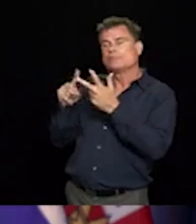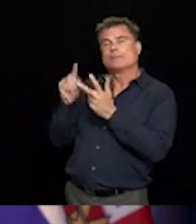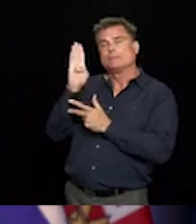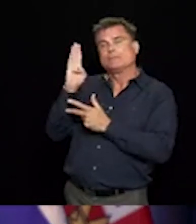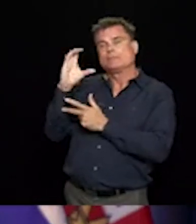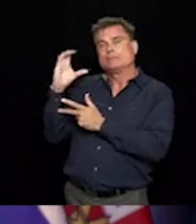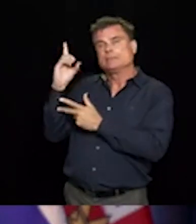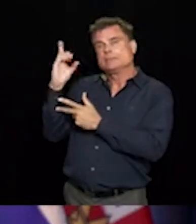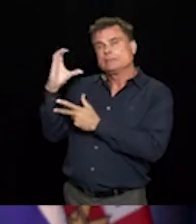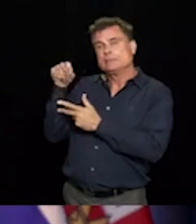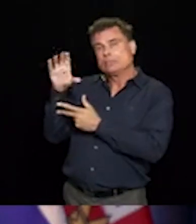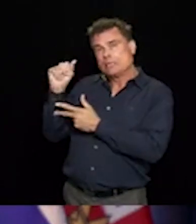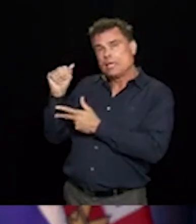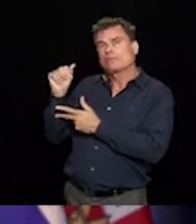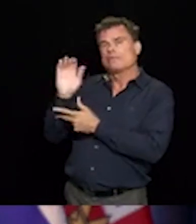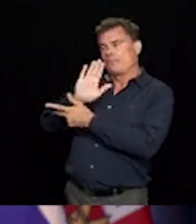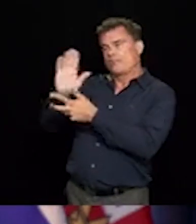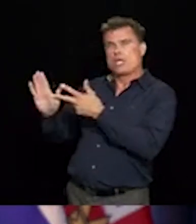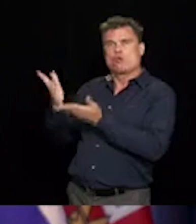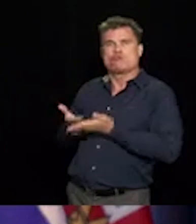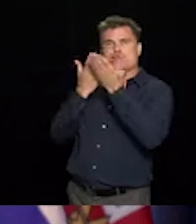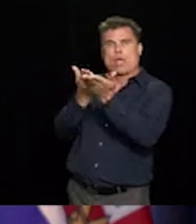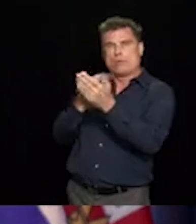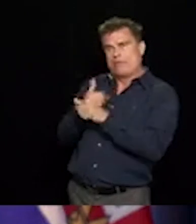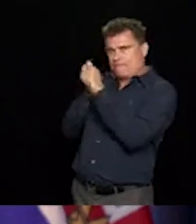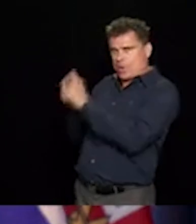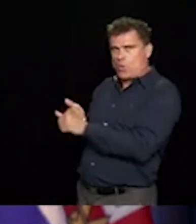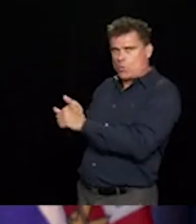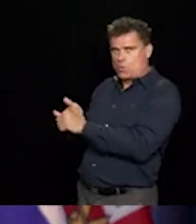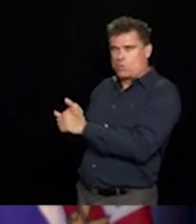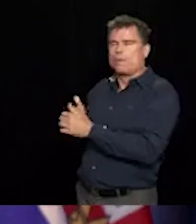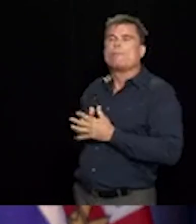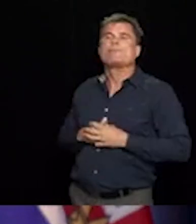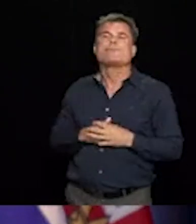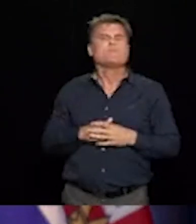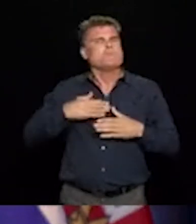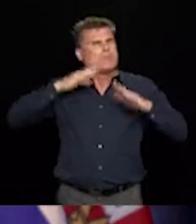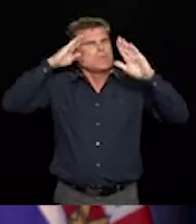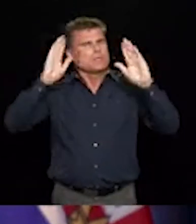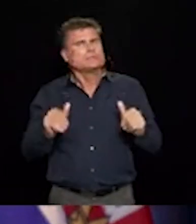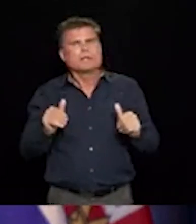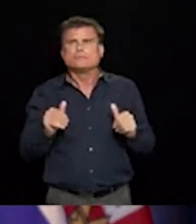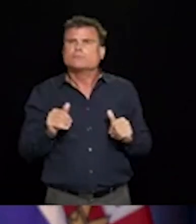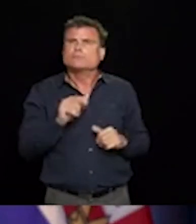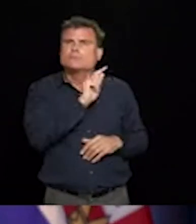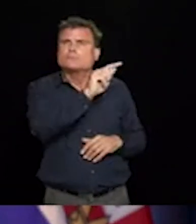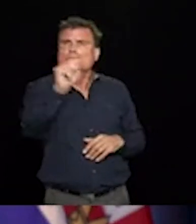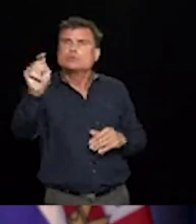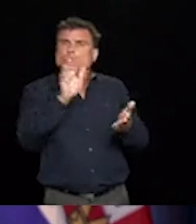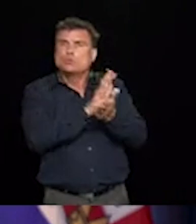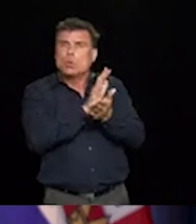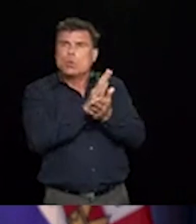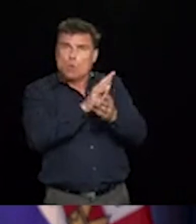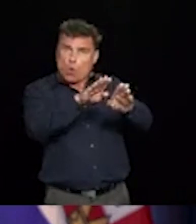I also mentioned, I expect there'll be fairly widespread mask use in school